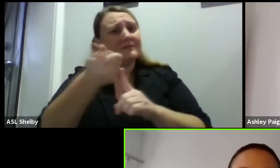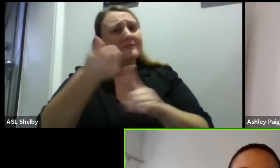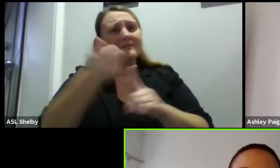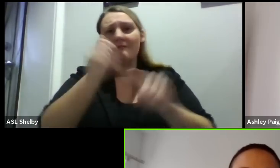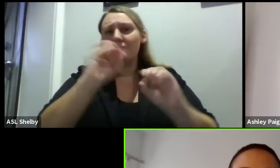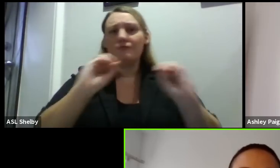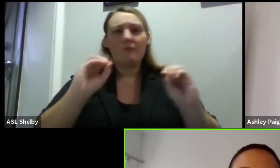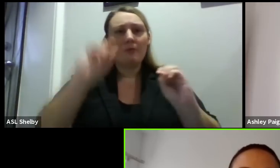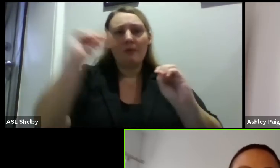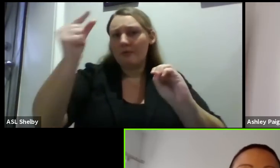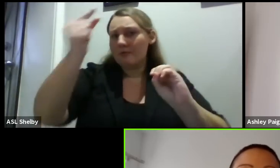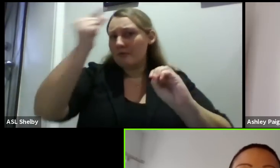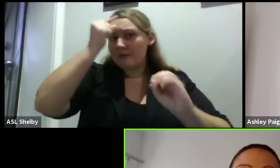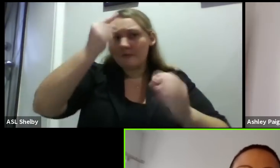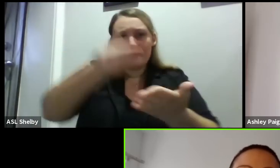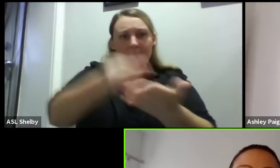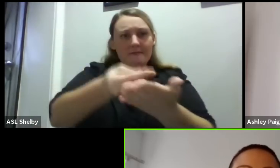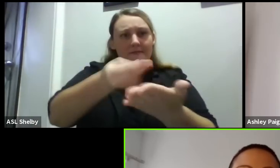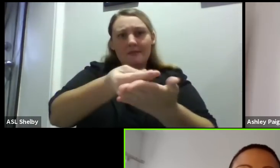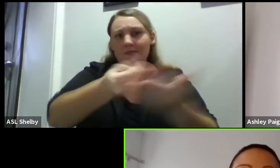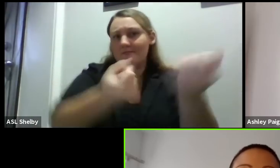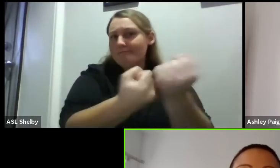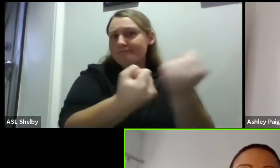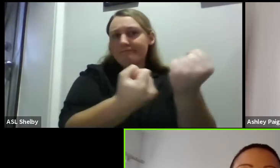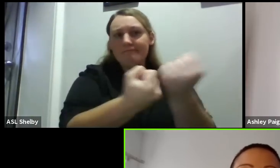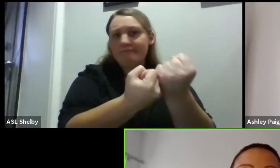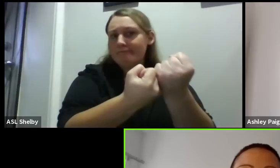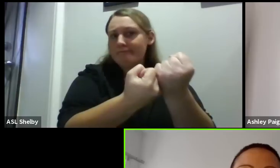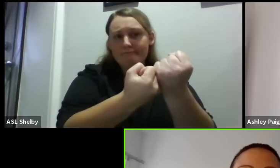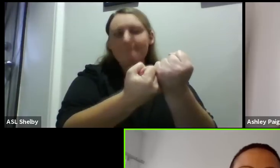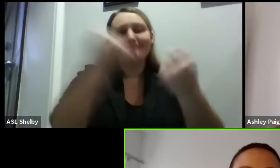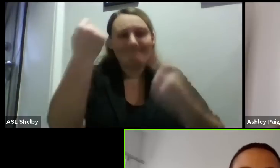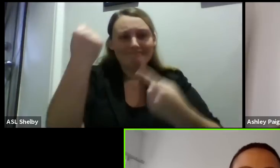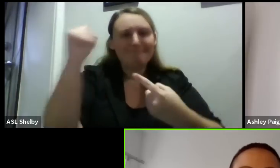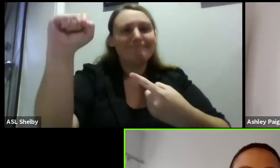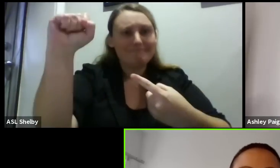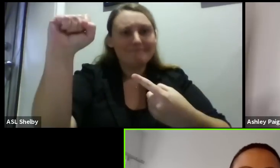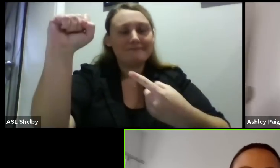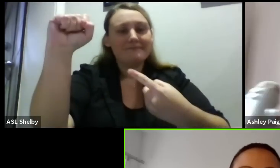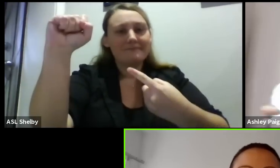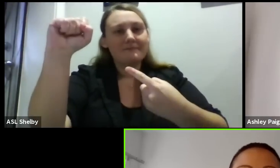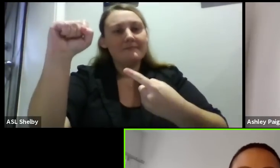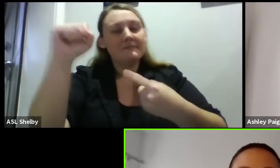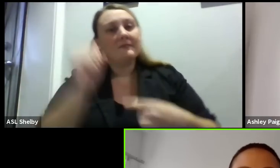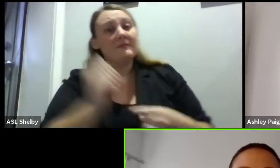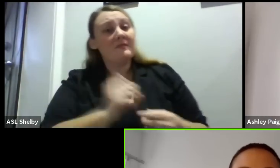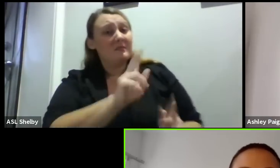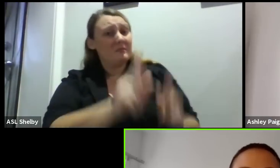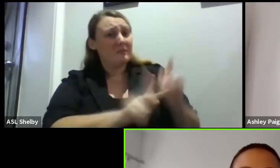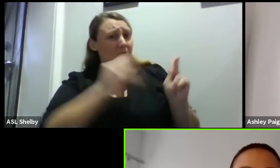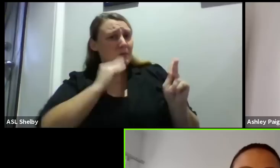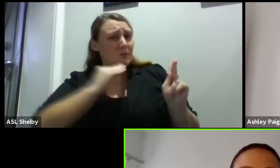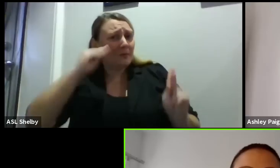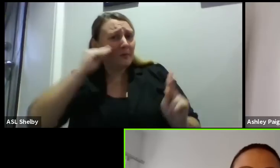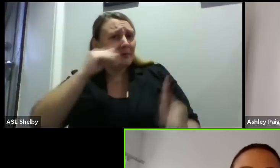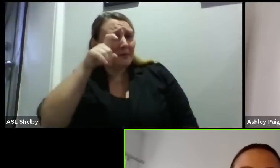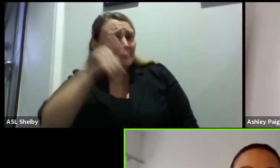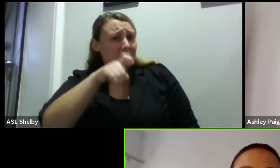checks. We take to the streets because we have mouths to feed and rent to pay.